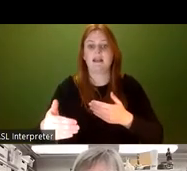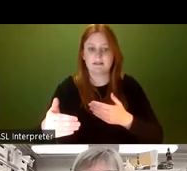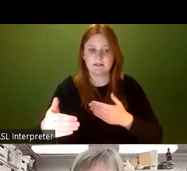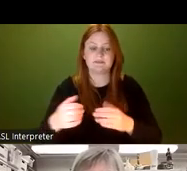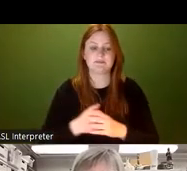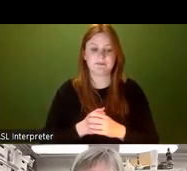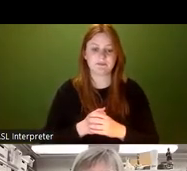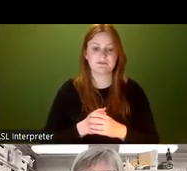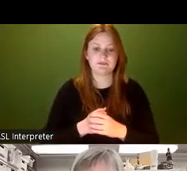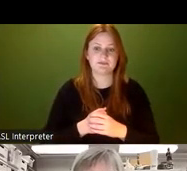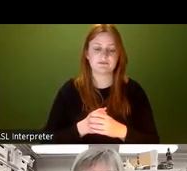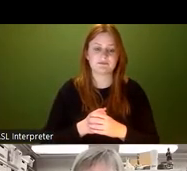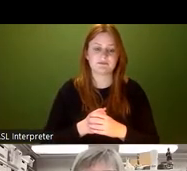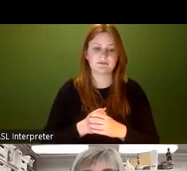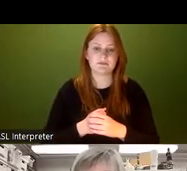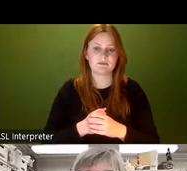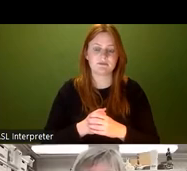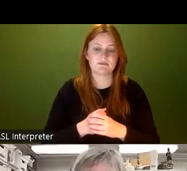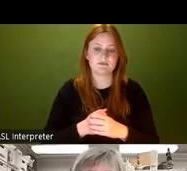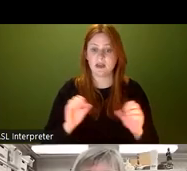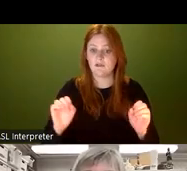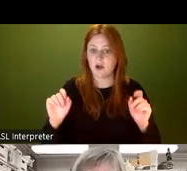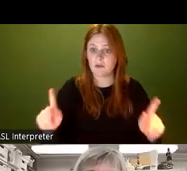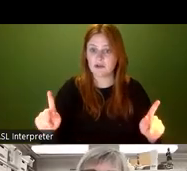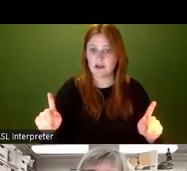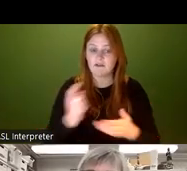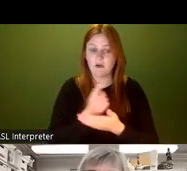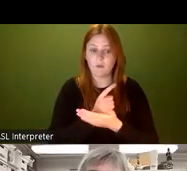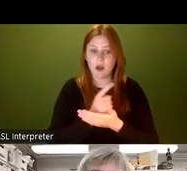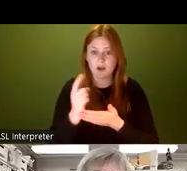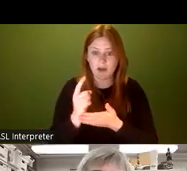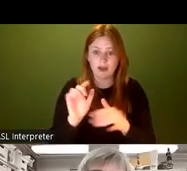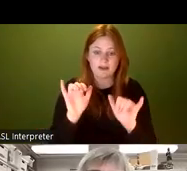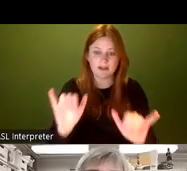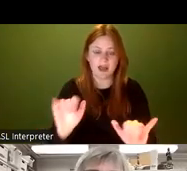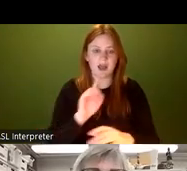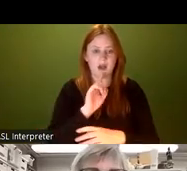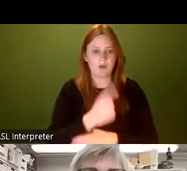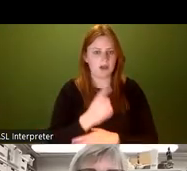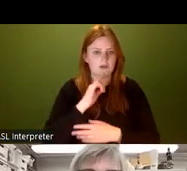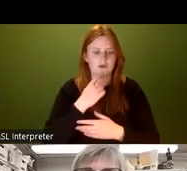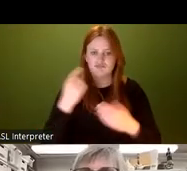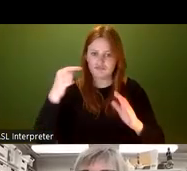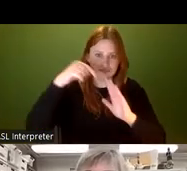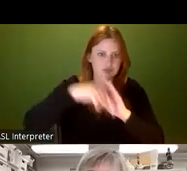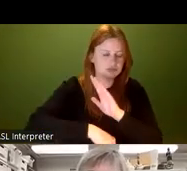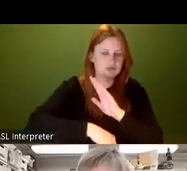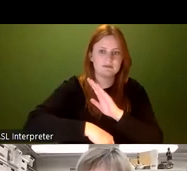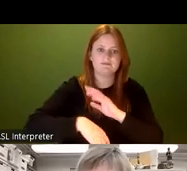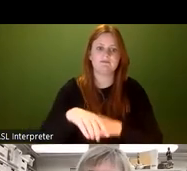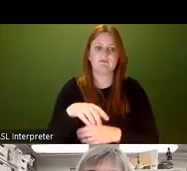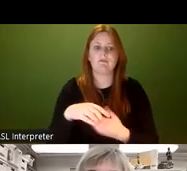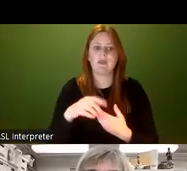an opportunity to spend a one-week residency super intense at Teethon 3D in